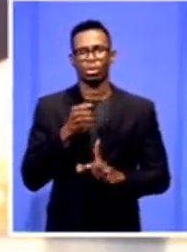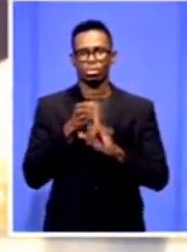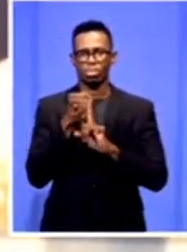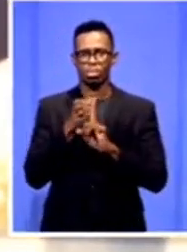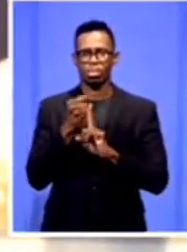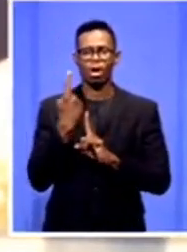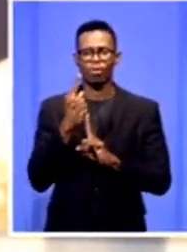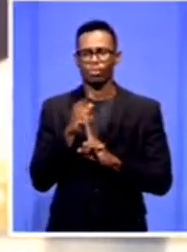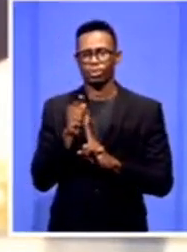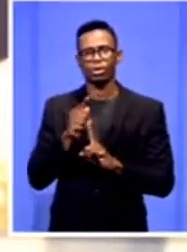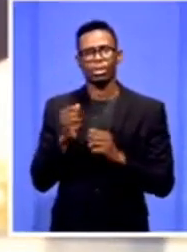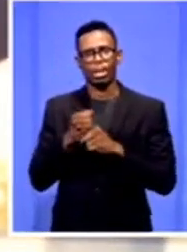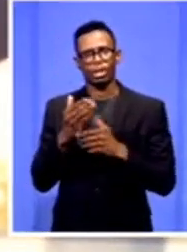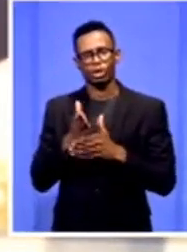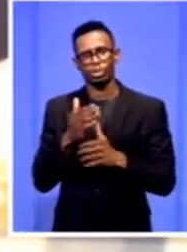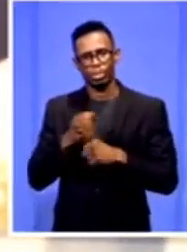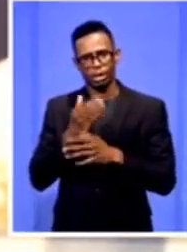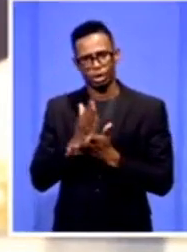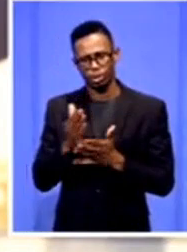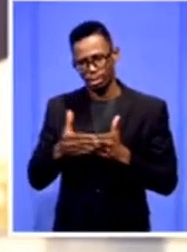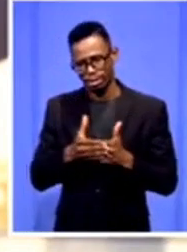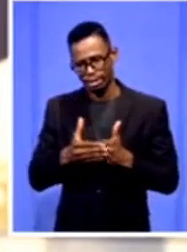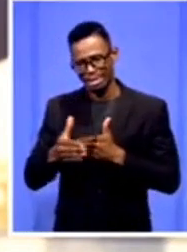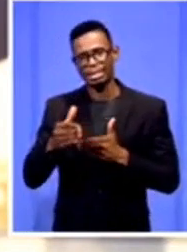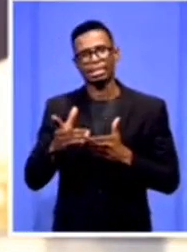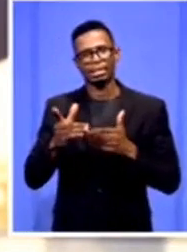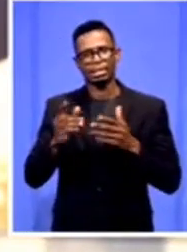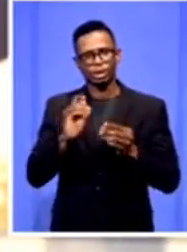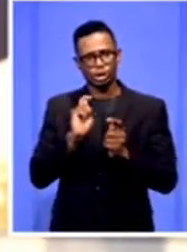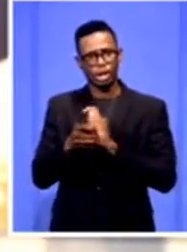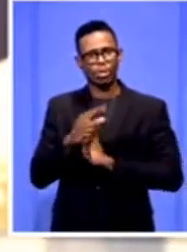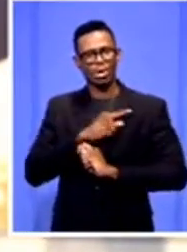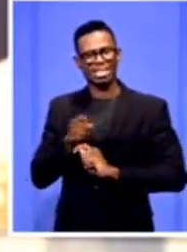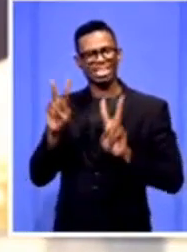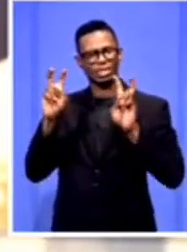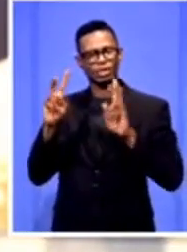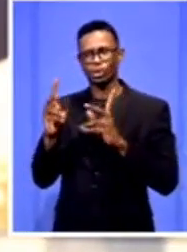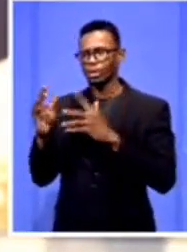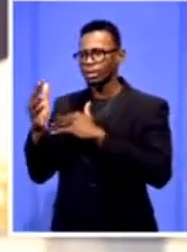thibela taba ena ya vandalism, and re kopa le setjhaba ka kakaretso hore se re thuse.